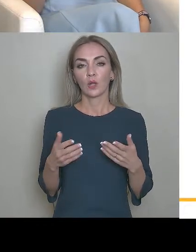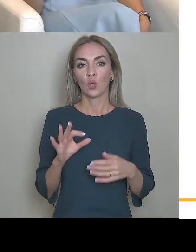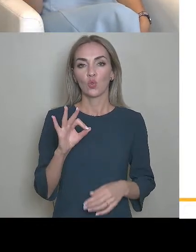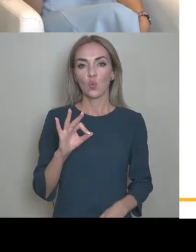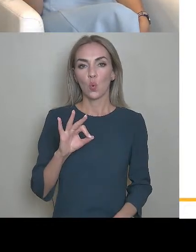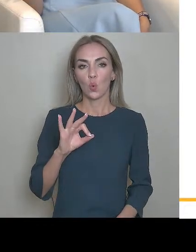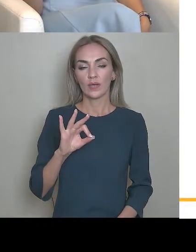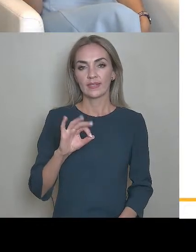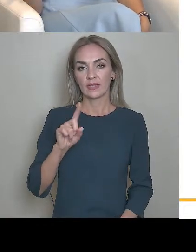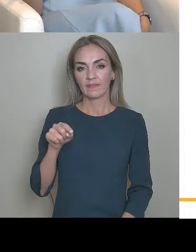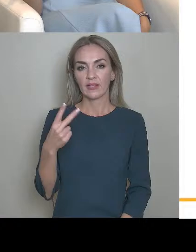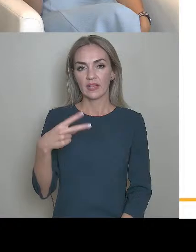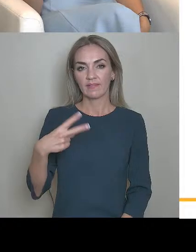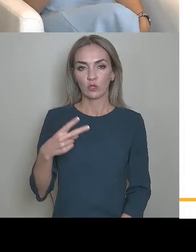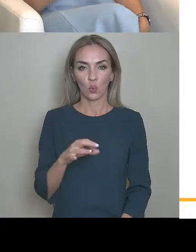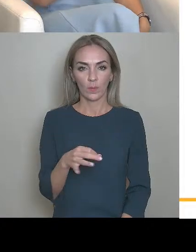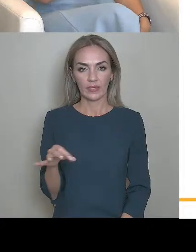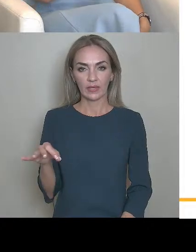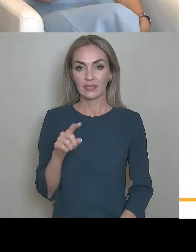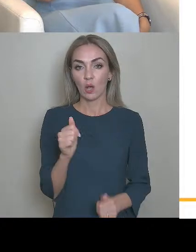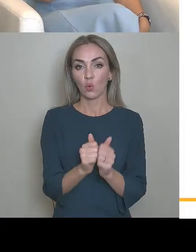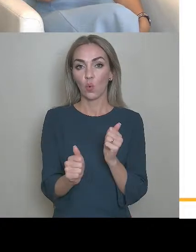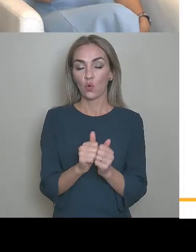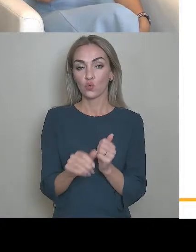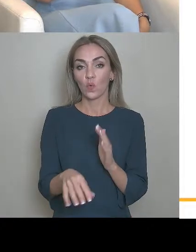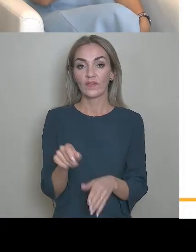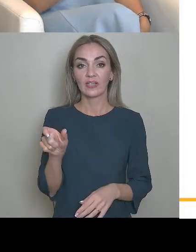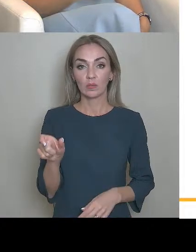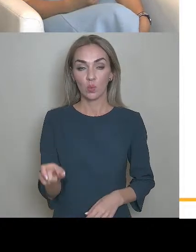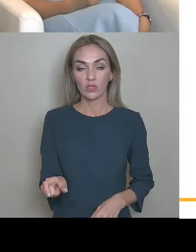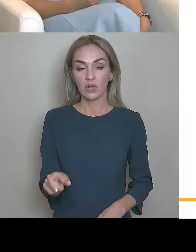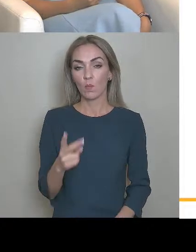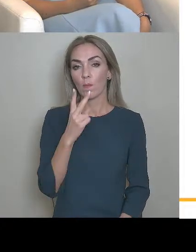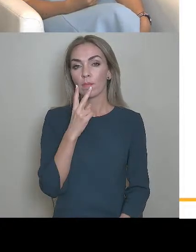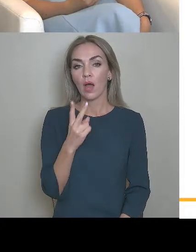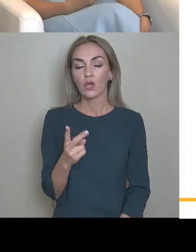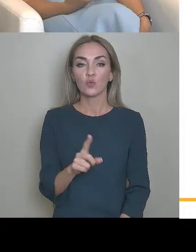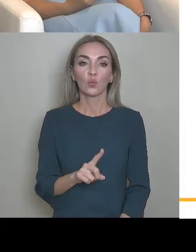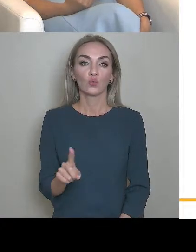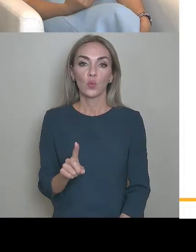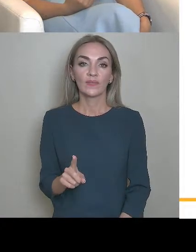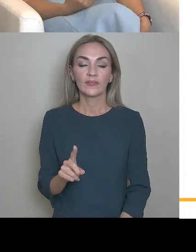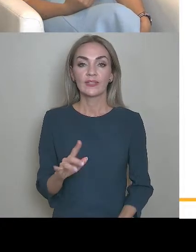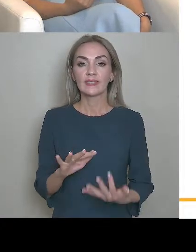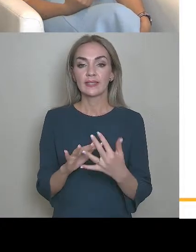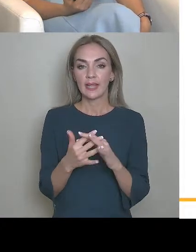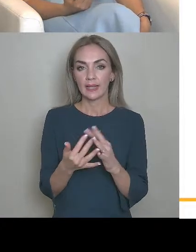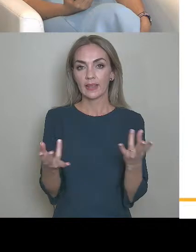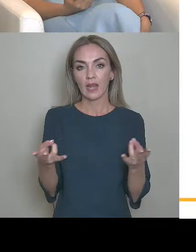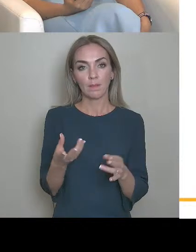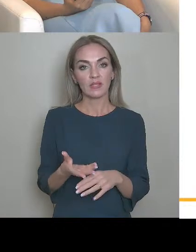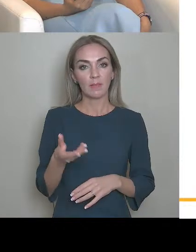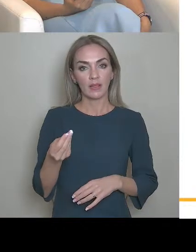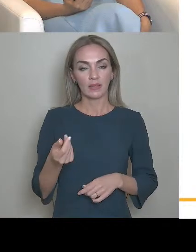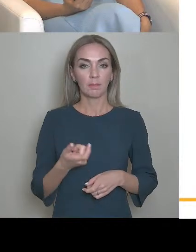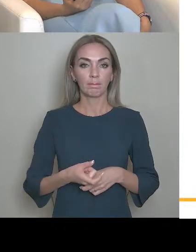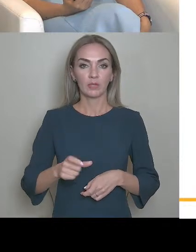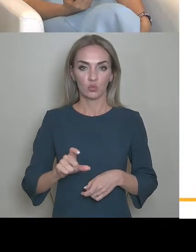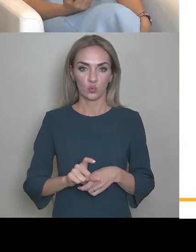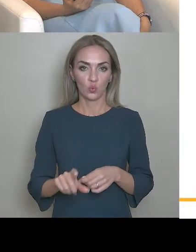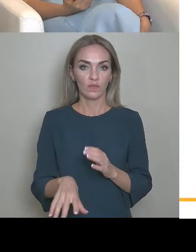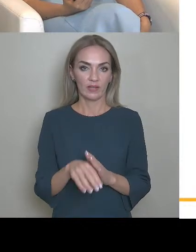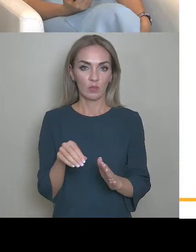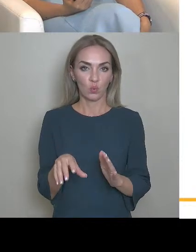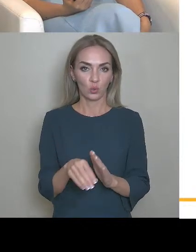and there we have 0.22 kopecks per voter. Then in a village you have to